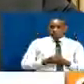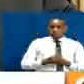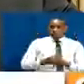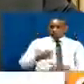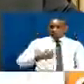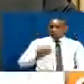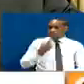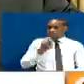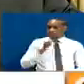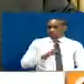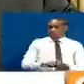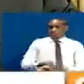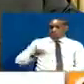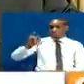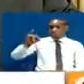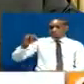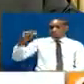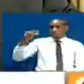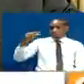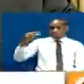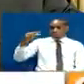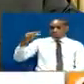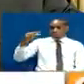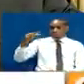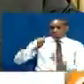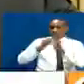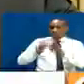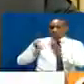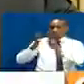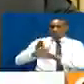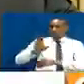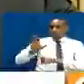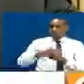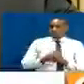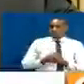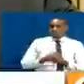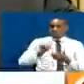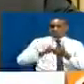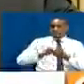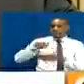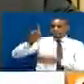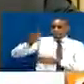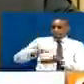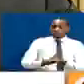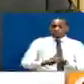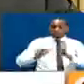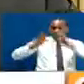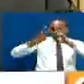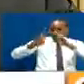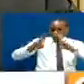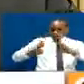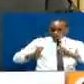I have told the IG and his officers that they must get to the